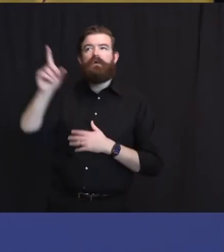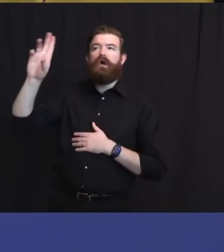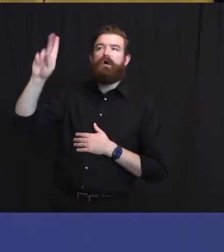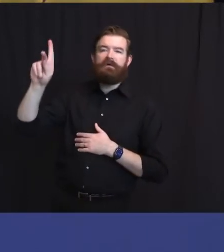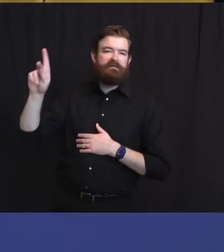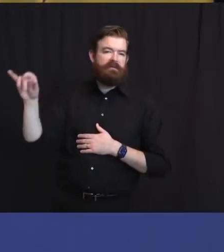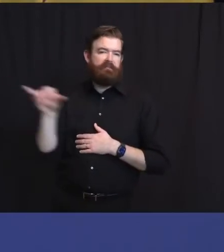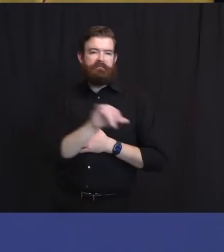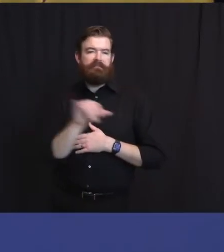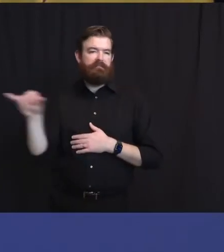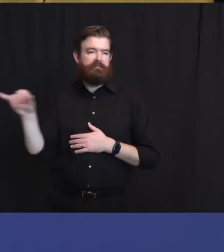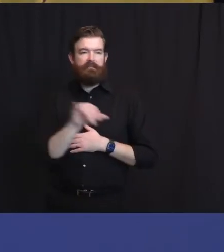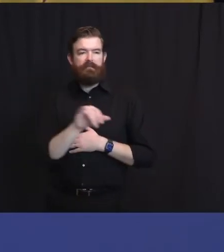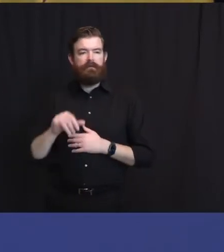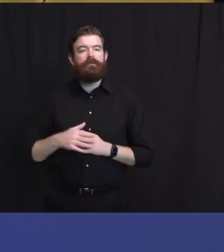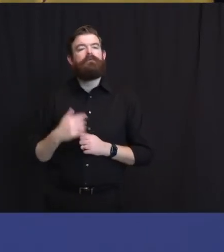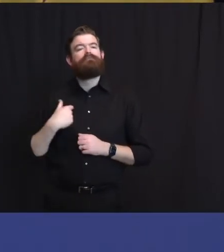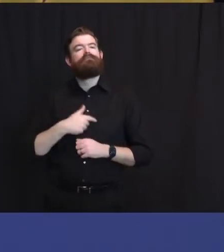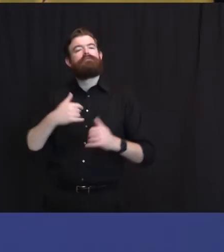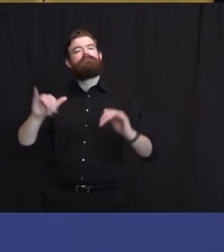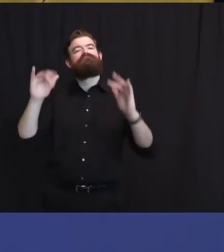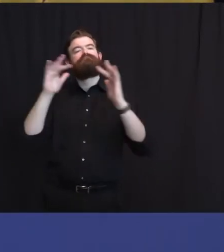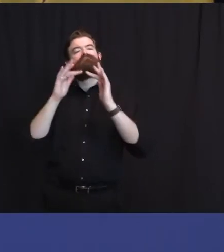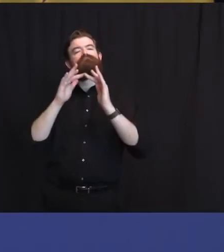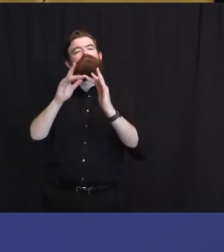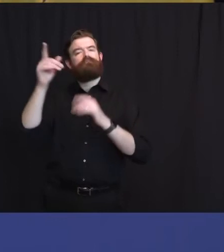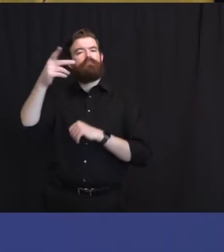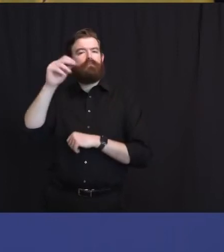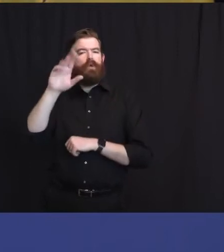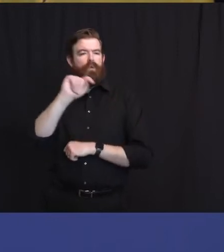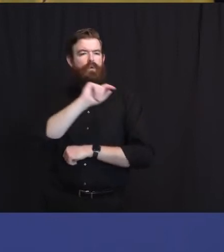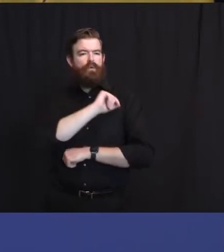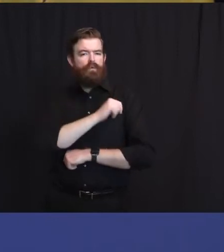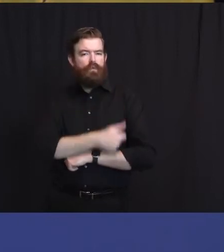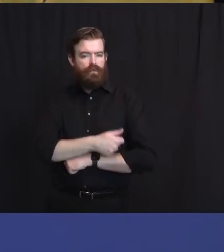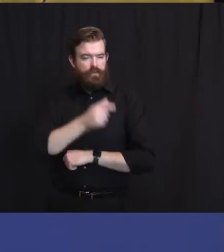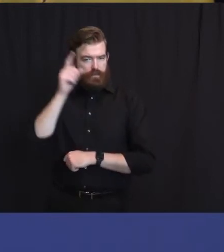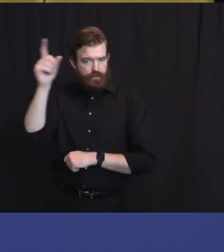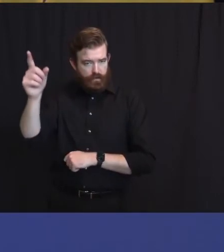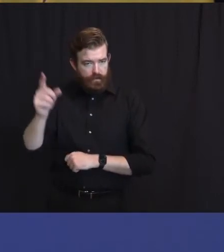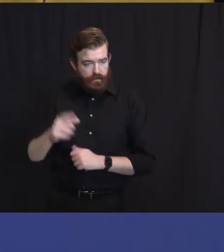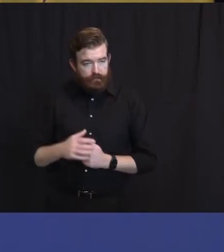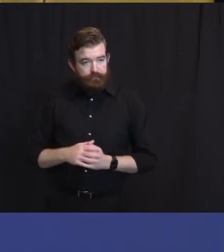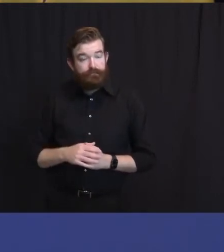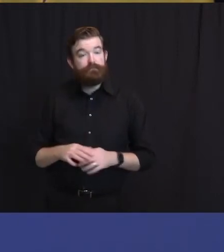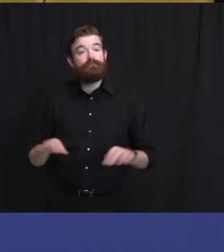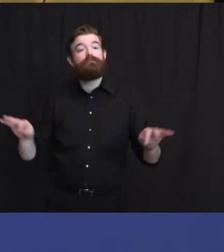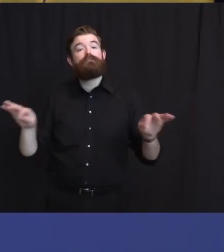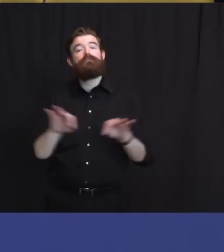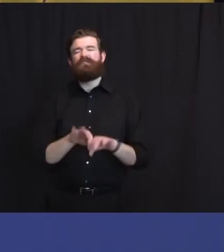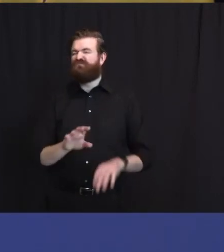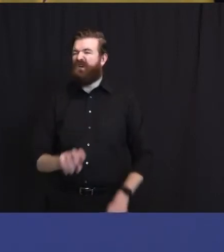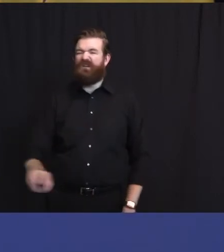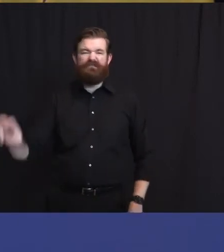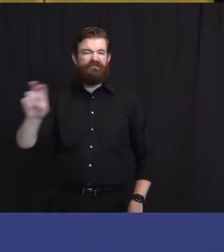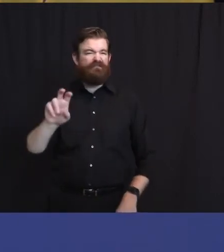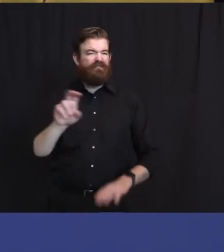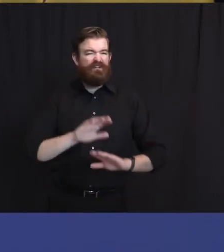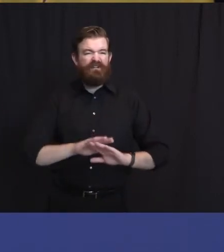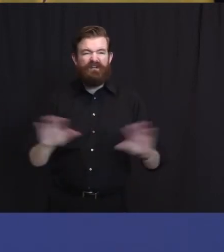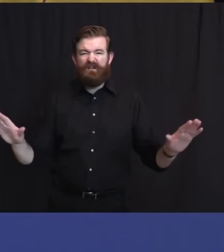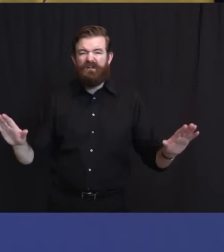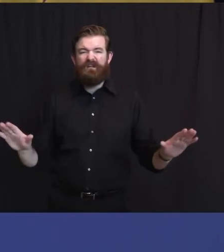morning. The message for me is don't travel. UK is or otherwise. Stay home. I'm going in reverse order, I realize.